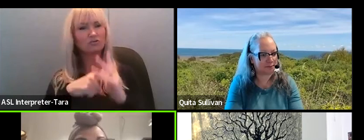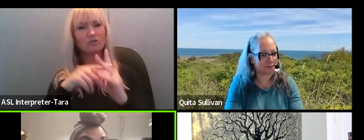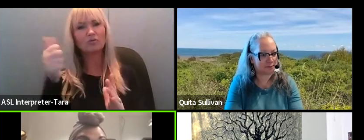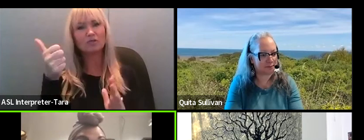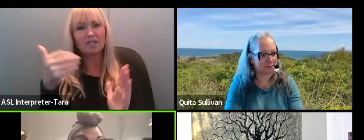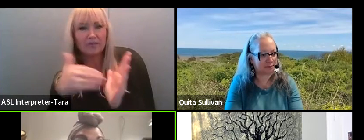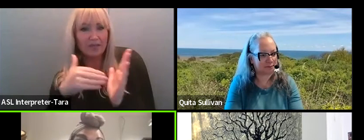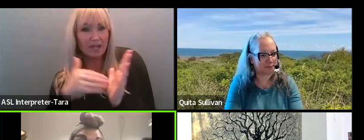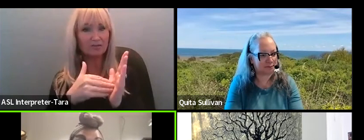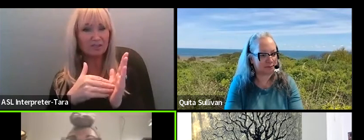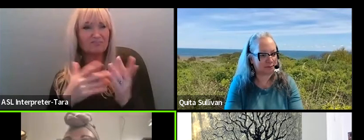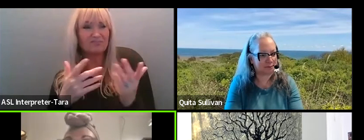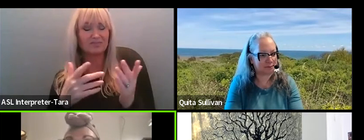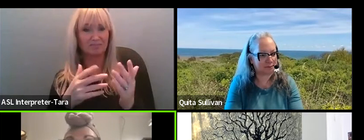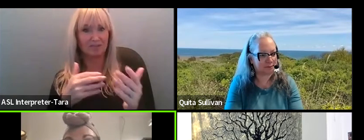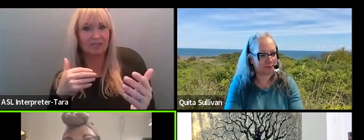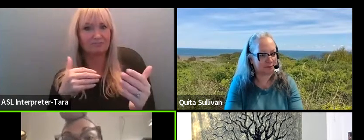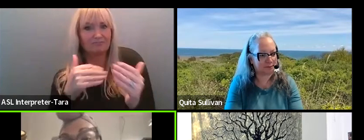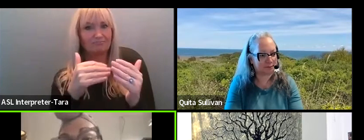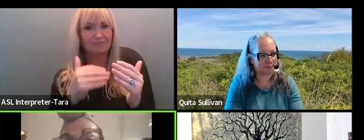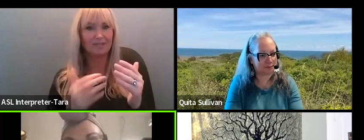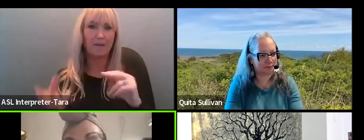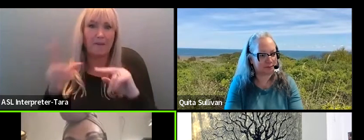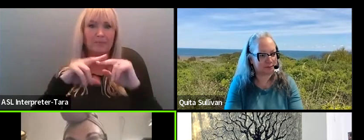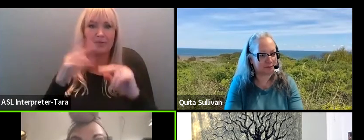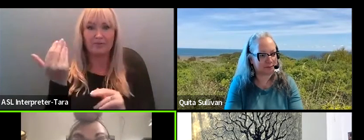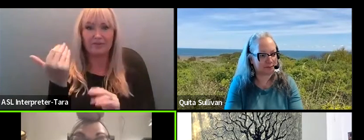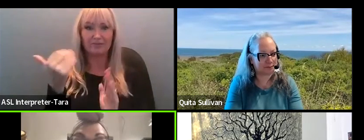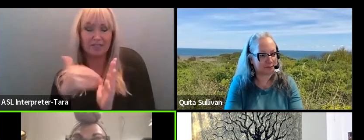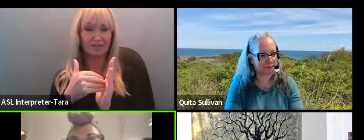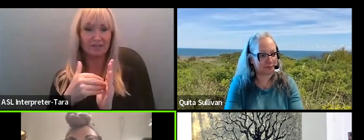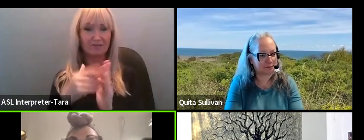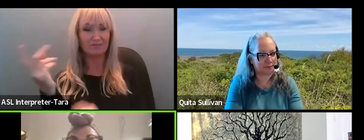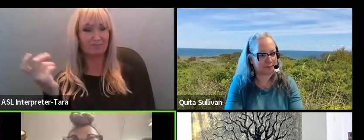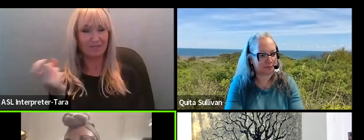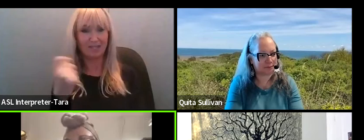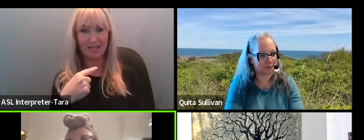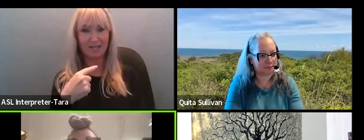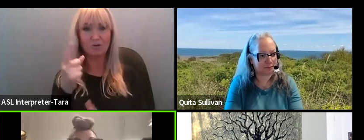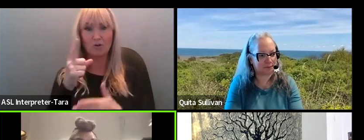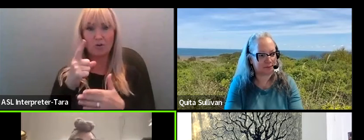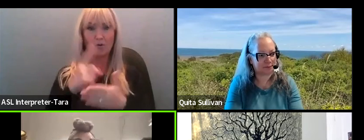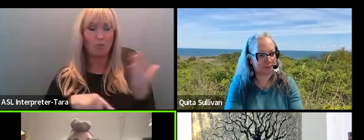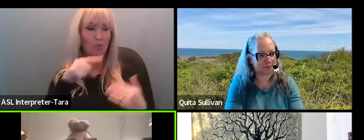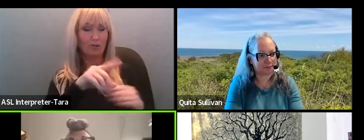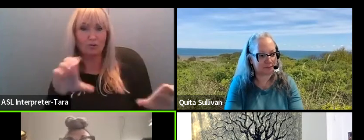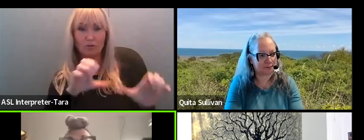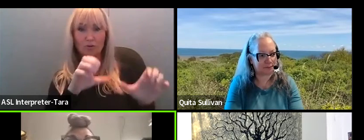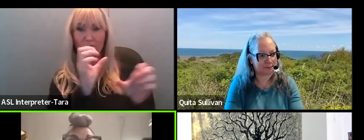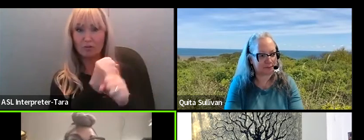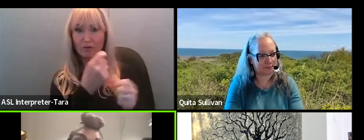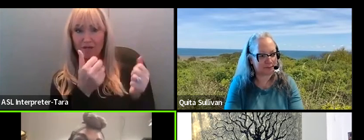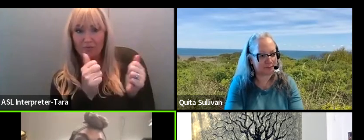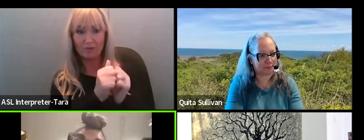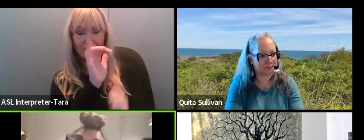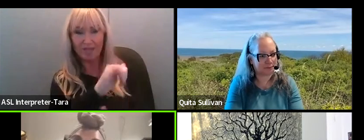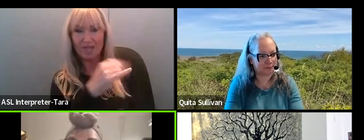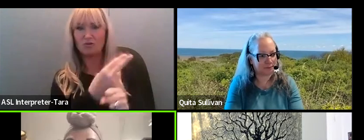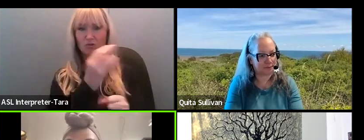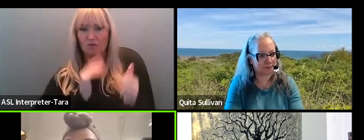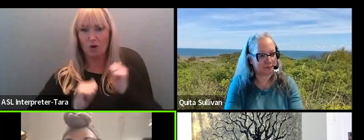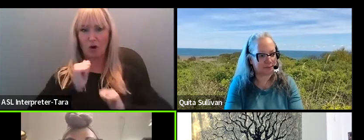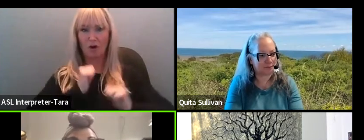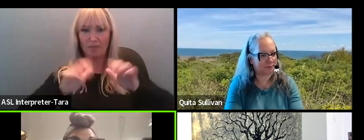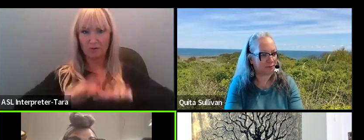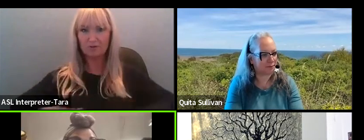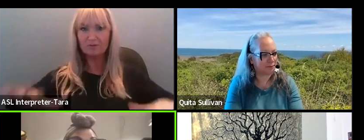it ended up being 15,000, but it was kind of like, what do you want to create with that? And you can have our theater space and our team to